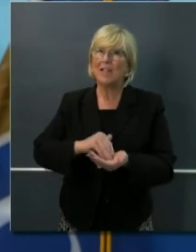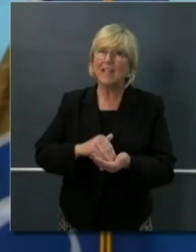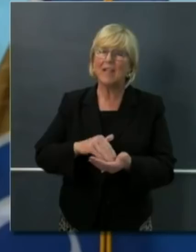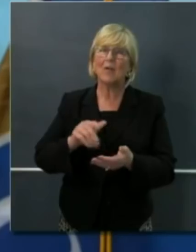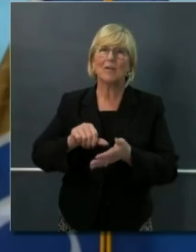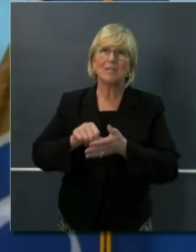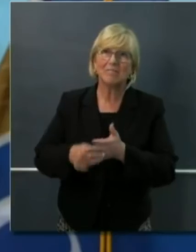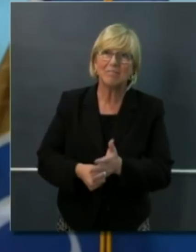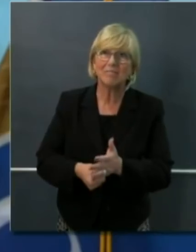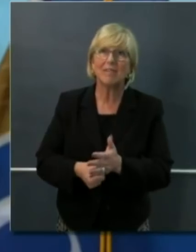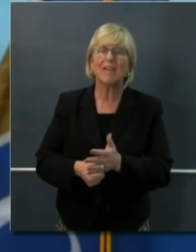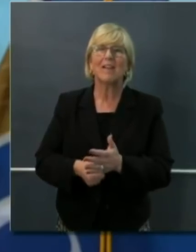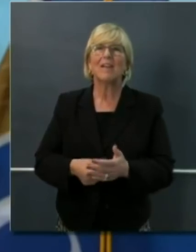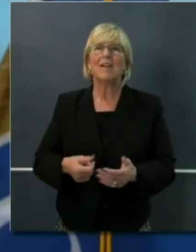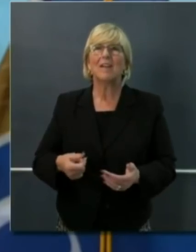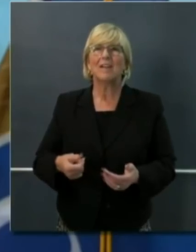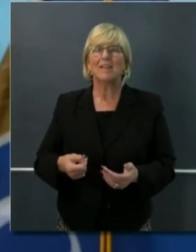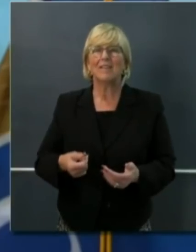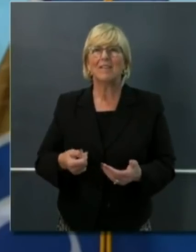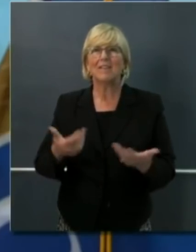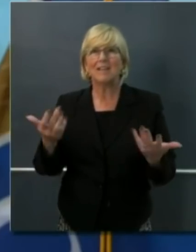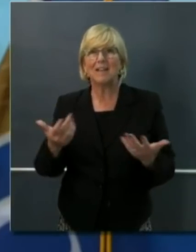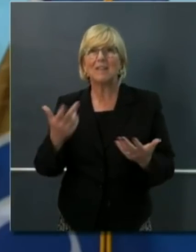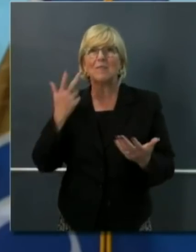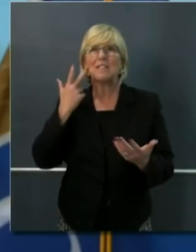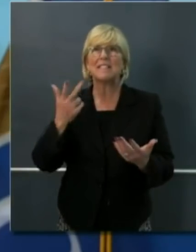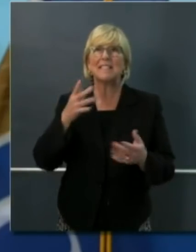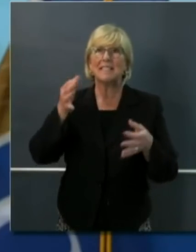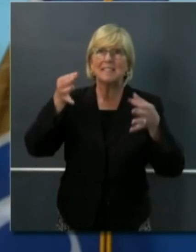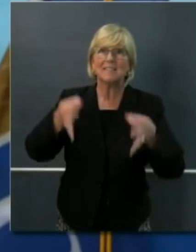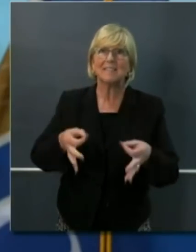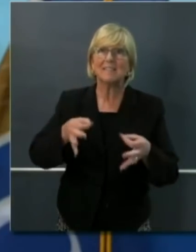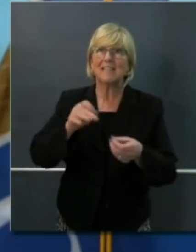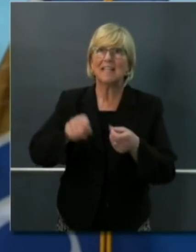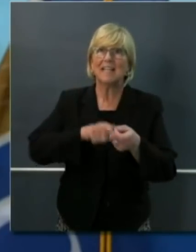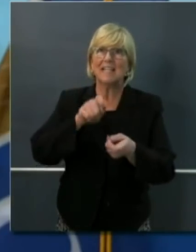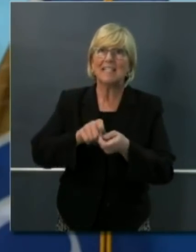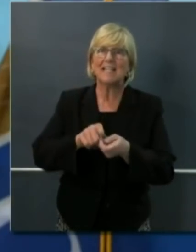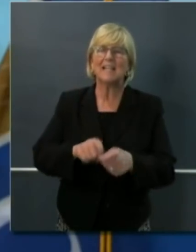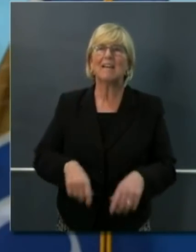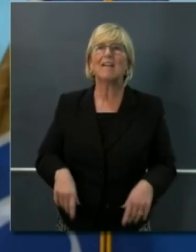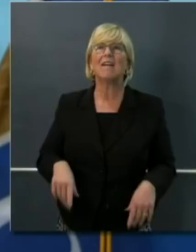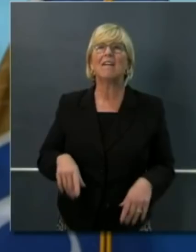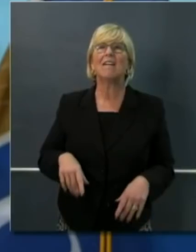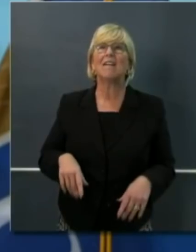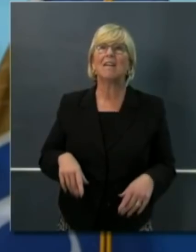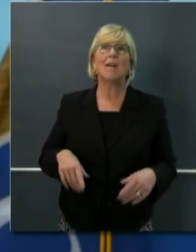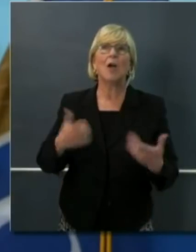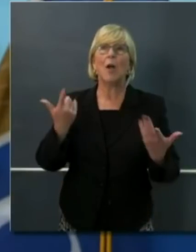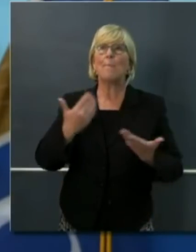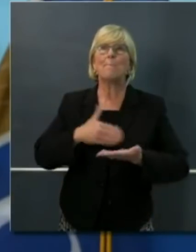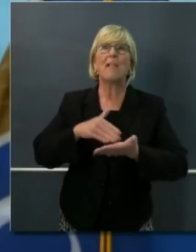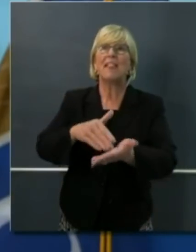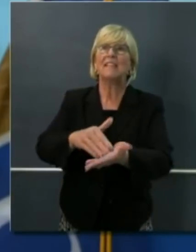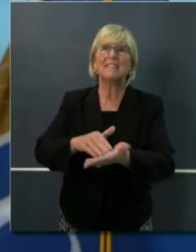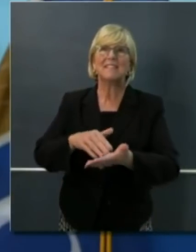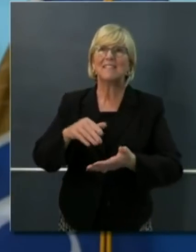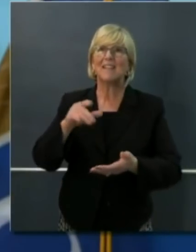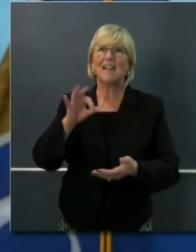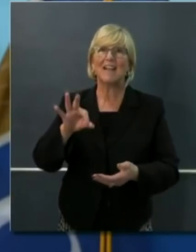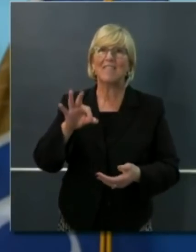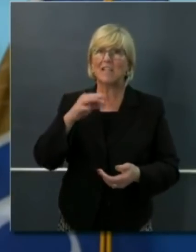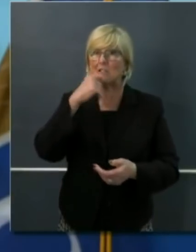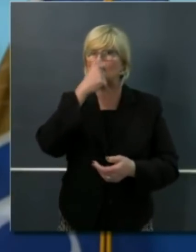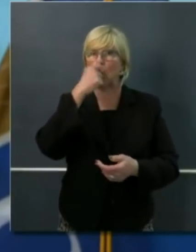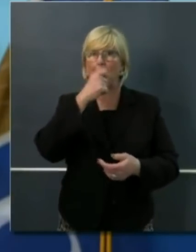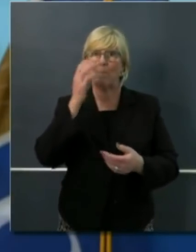And so I don't want to suggest definitively that even hundreds of thousands, even millions in the aggregate of swabs